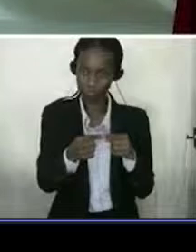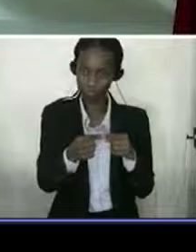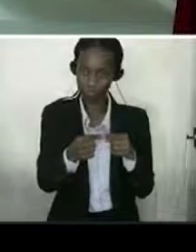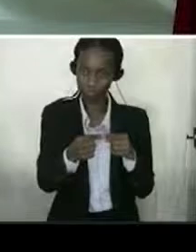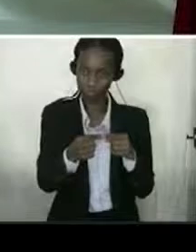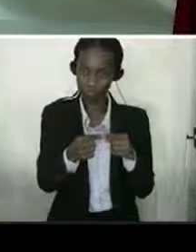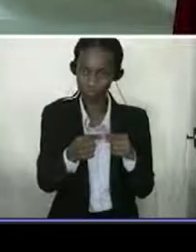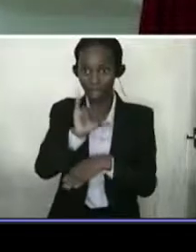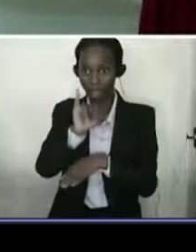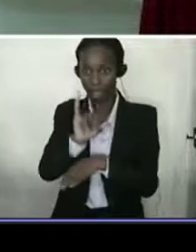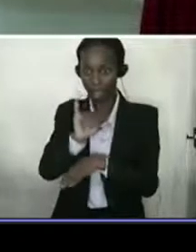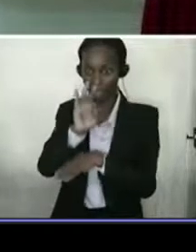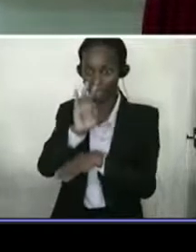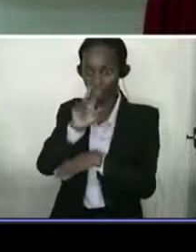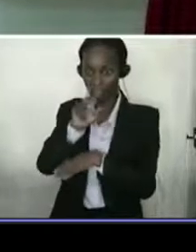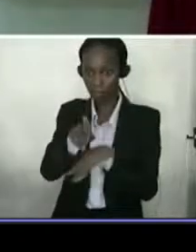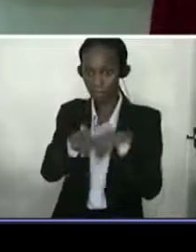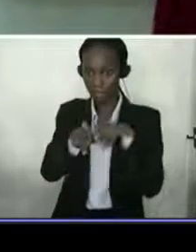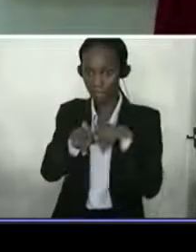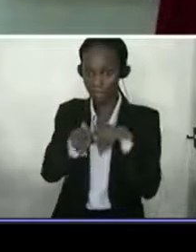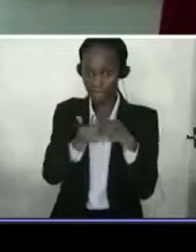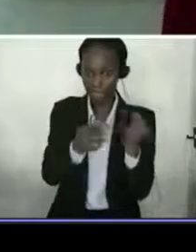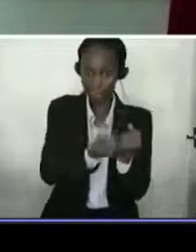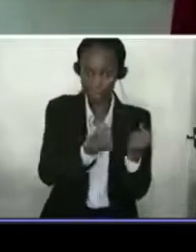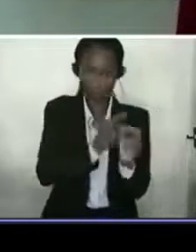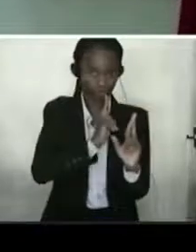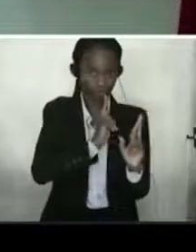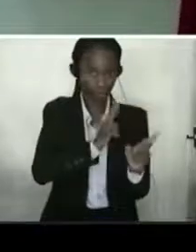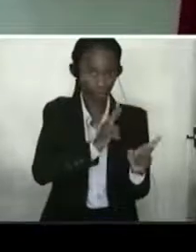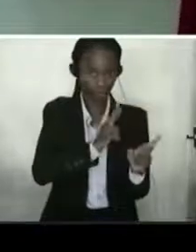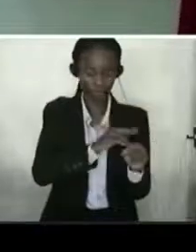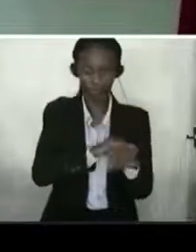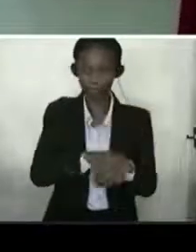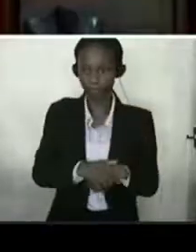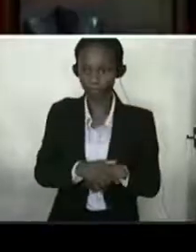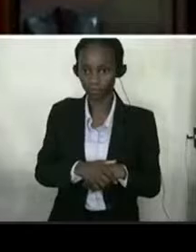the Scopa report. Thank you.